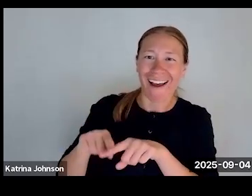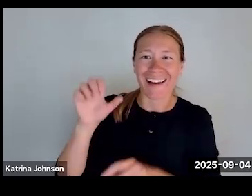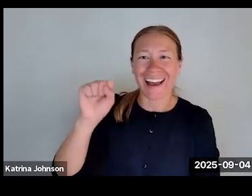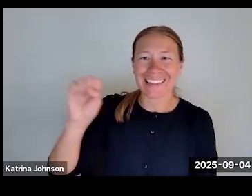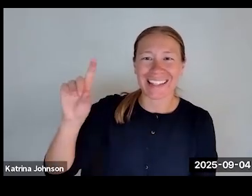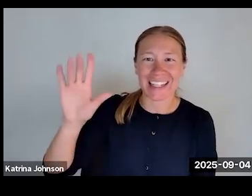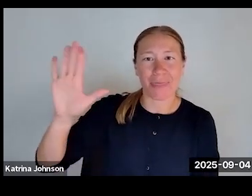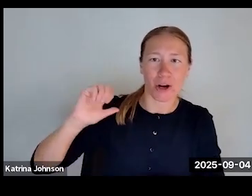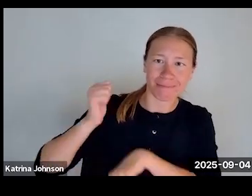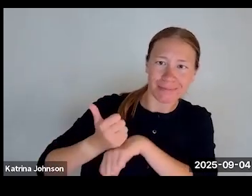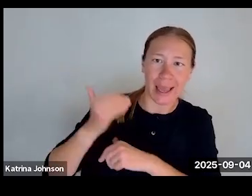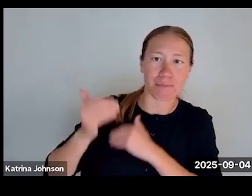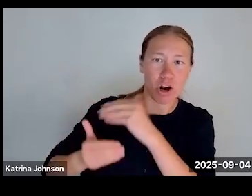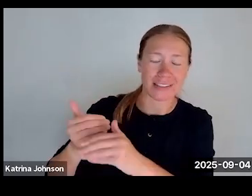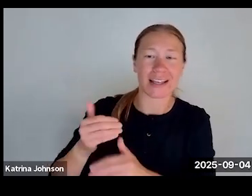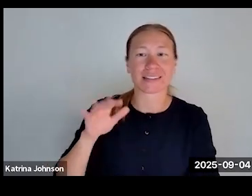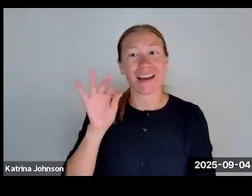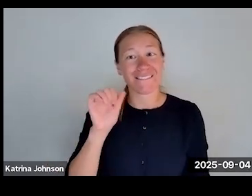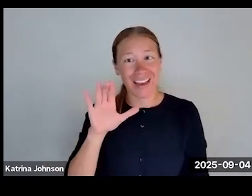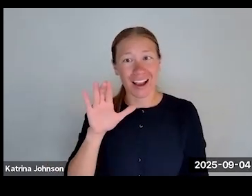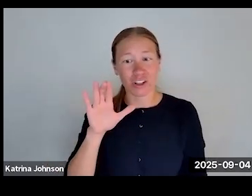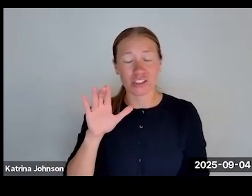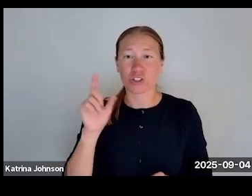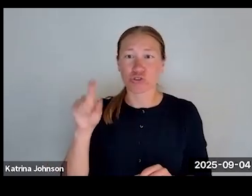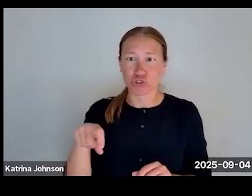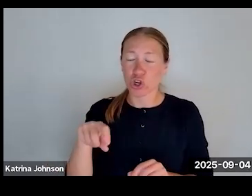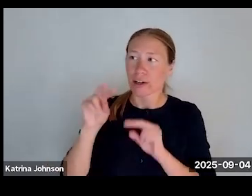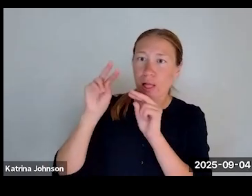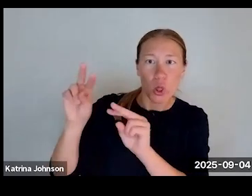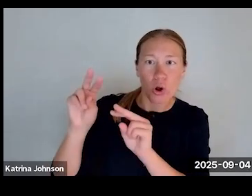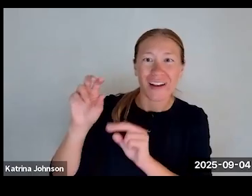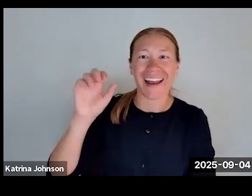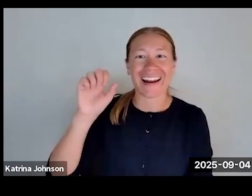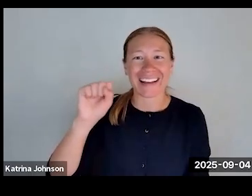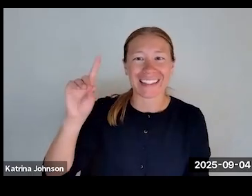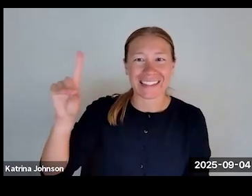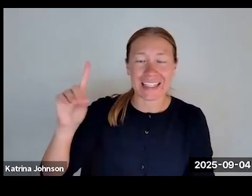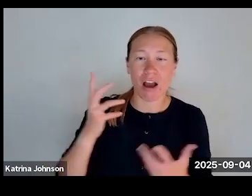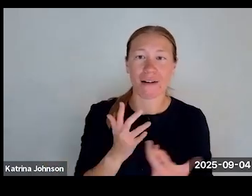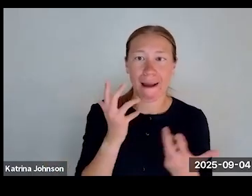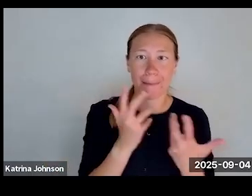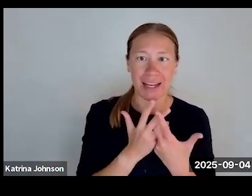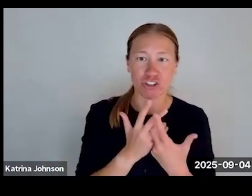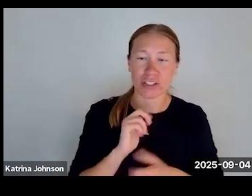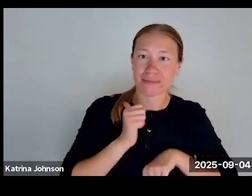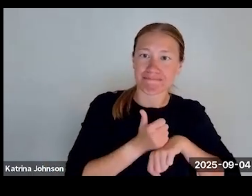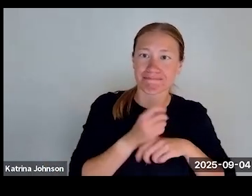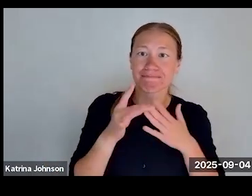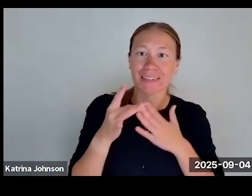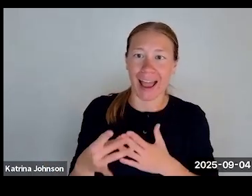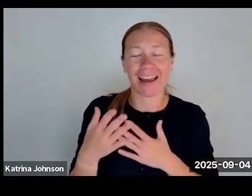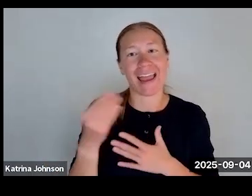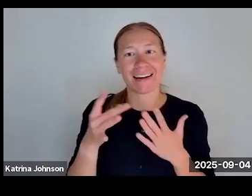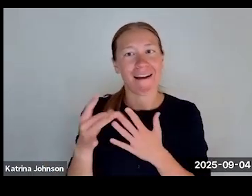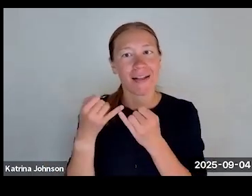should also look at the SSD Accommodations Implementation Guide and Guidelines for